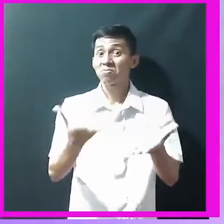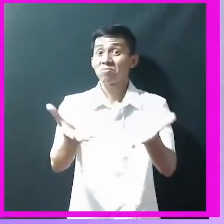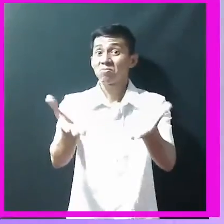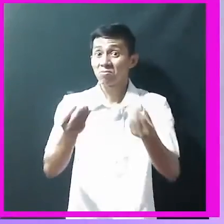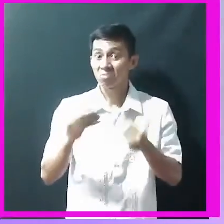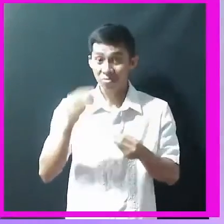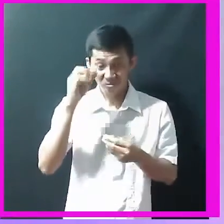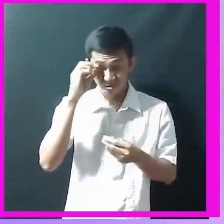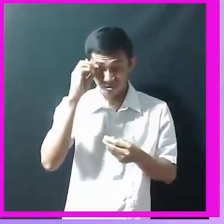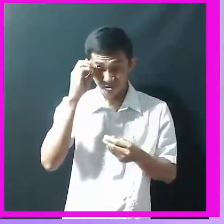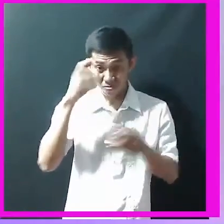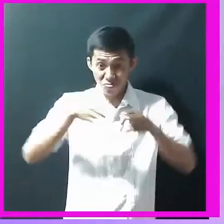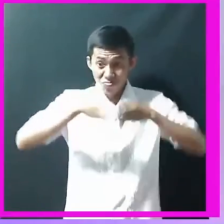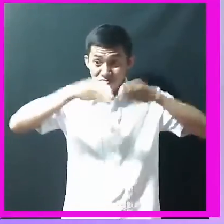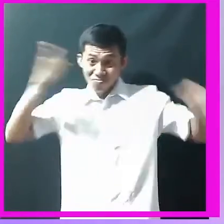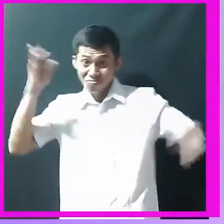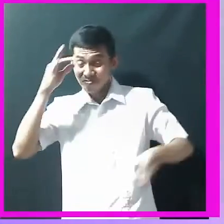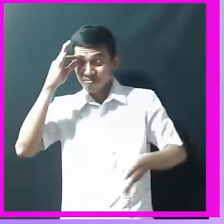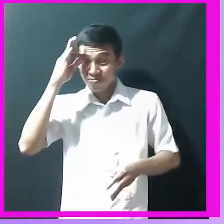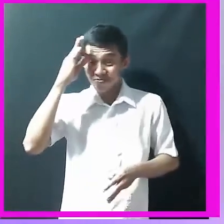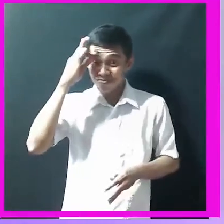kilay.